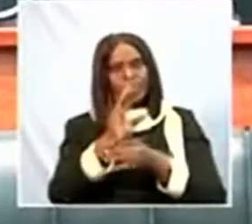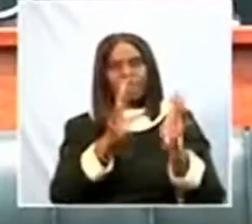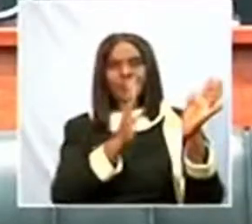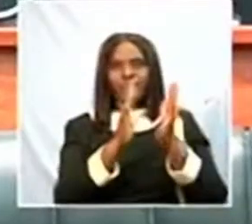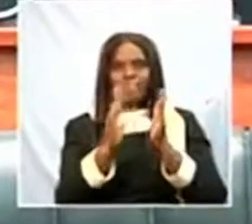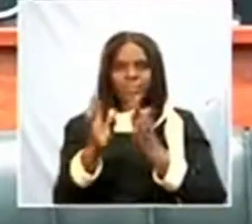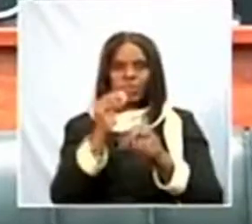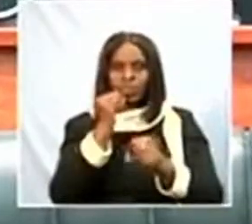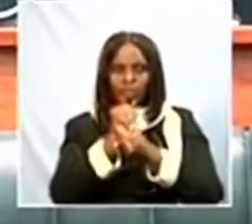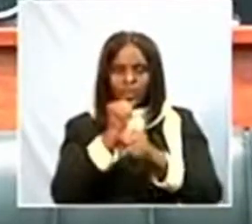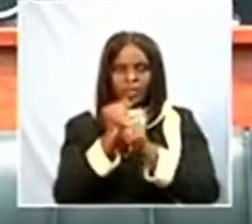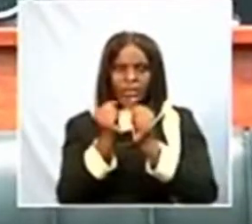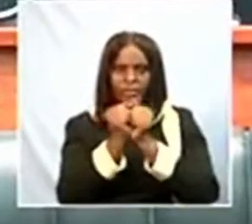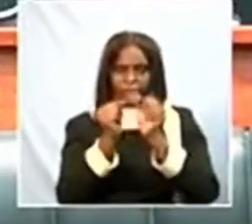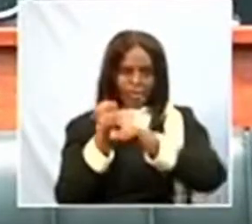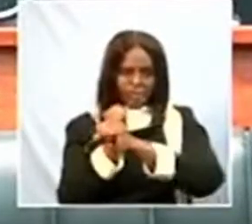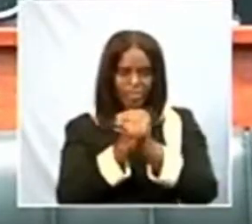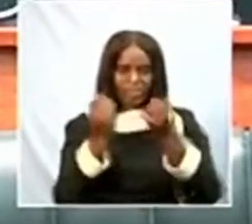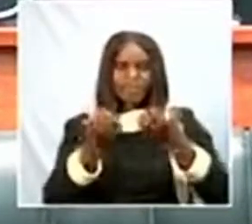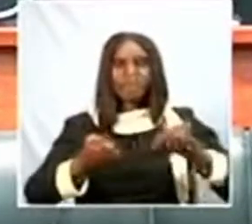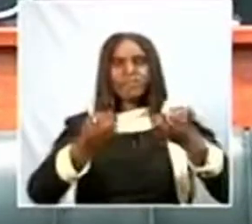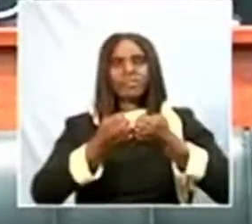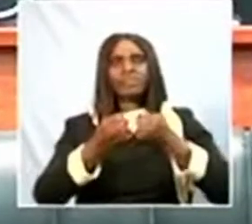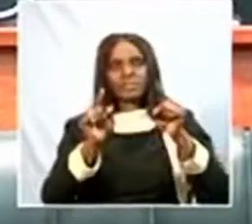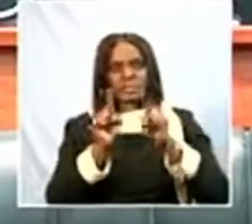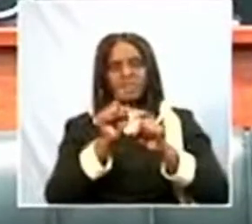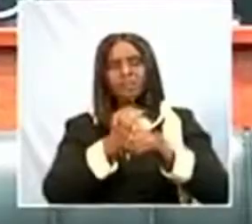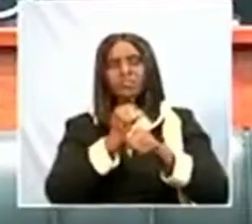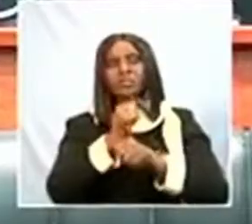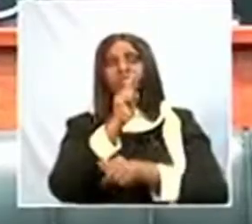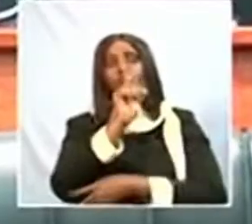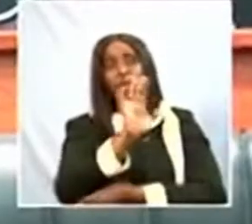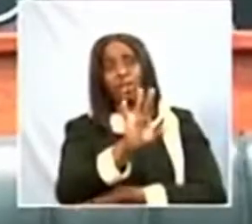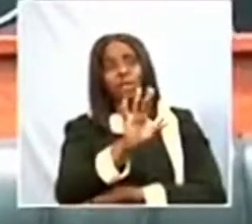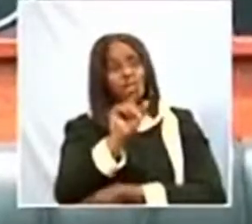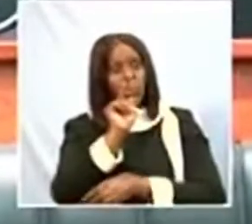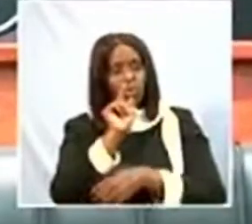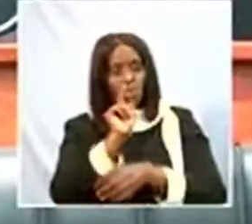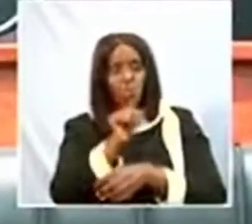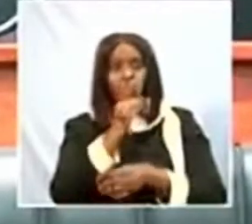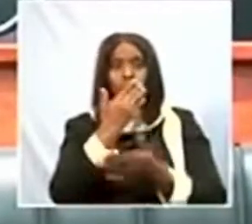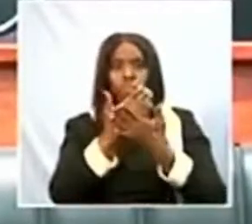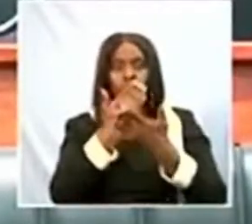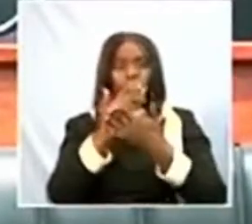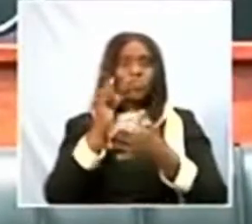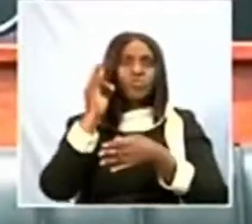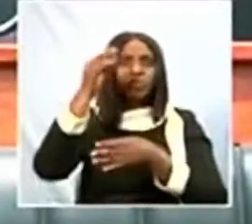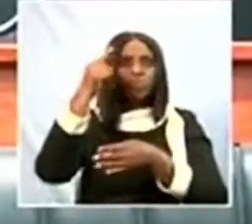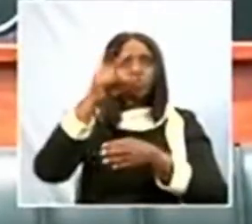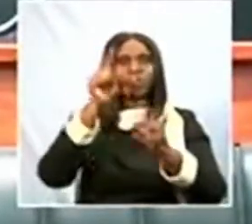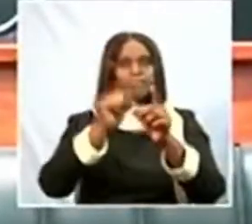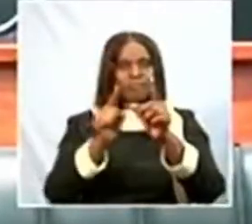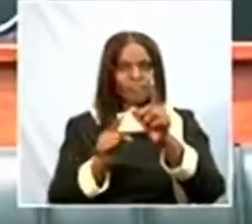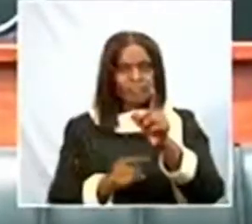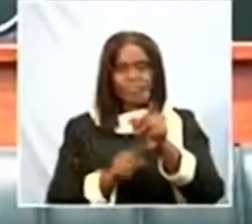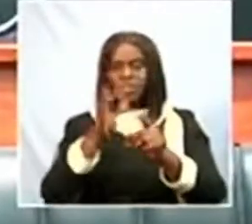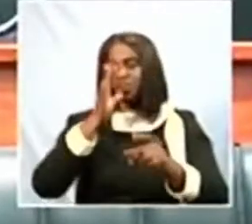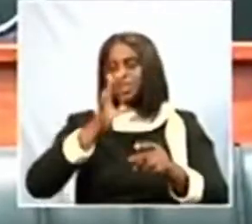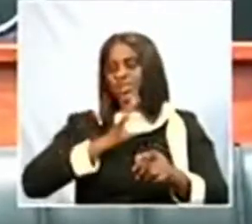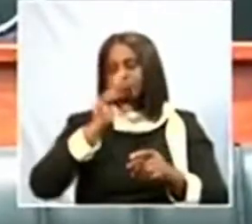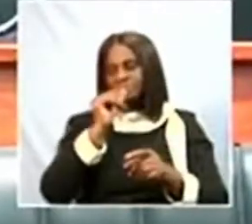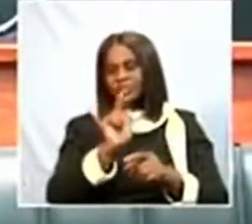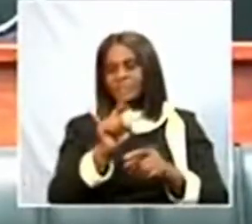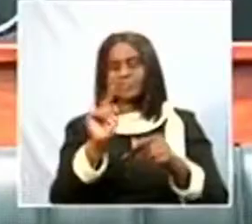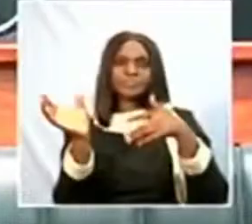collective action to protect the environment and ensure a sustainable future for generations to come. Madam Speaker,